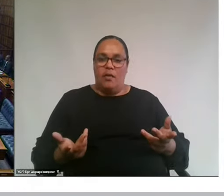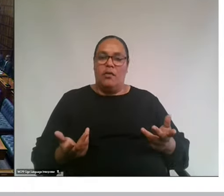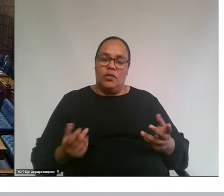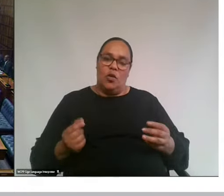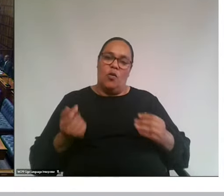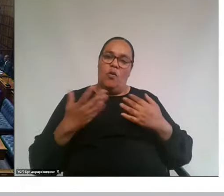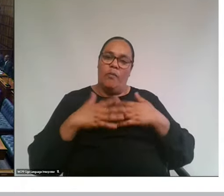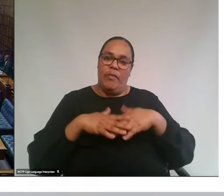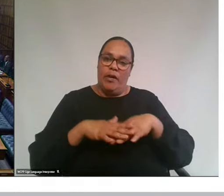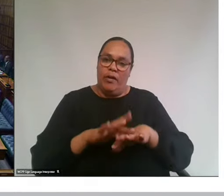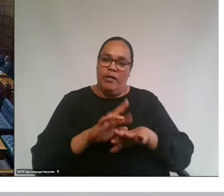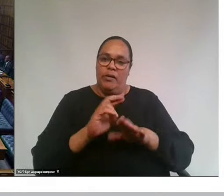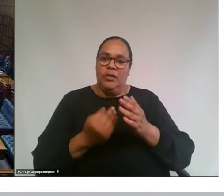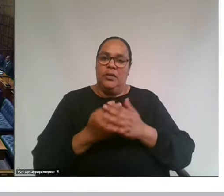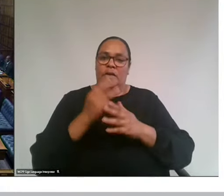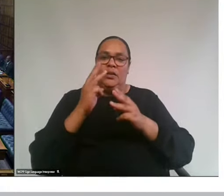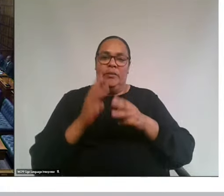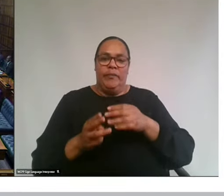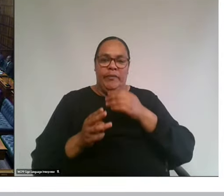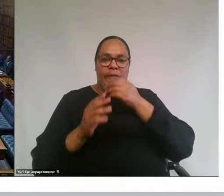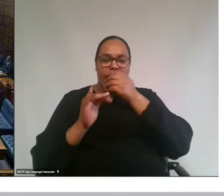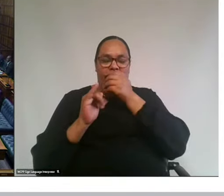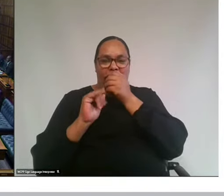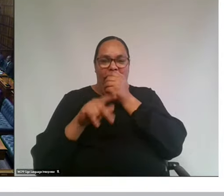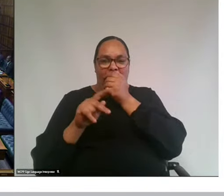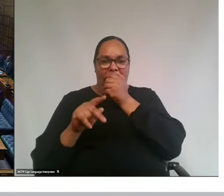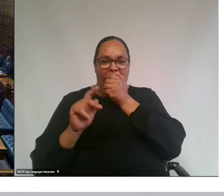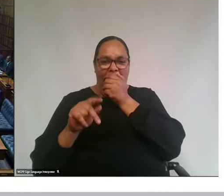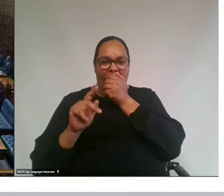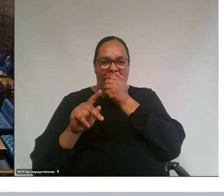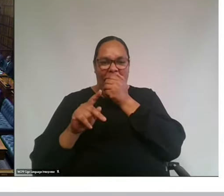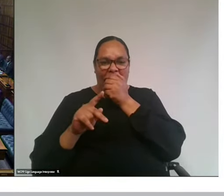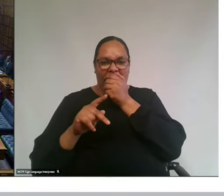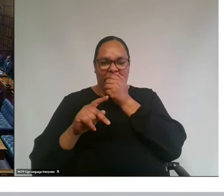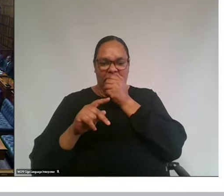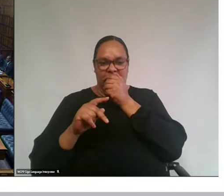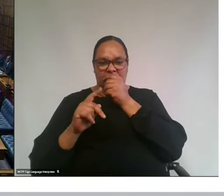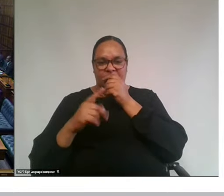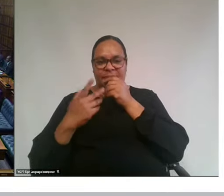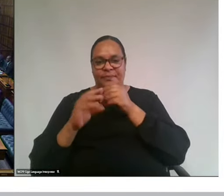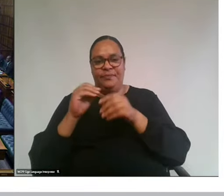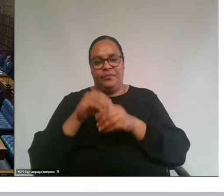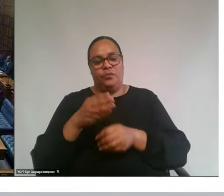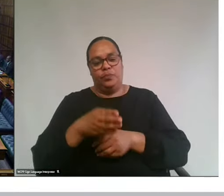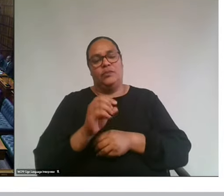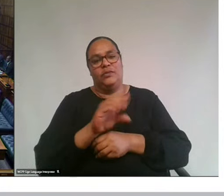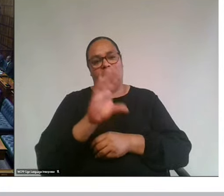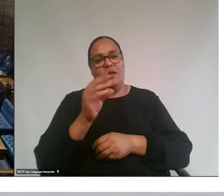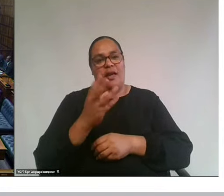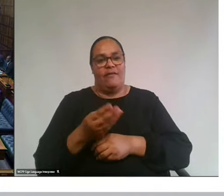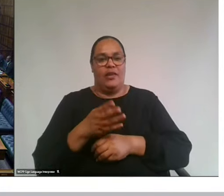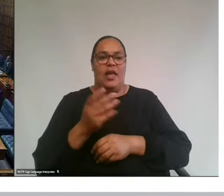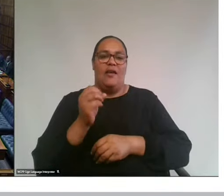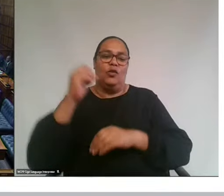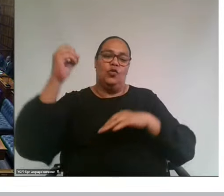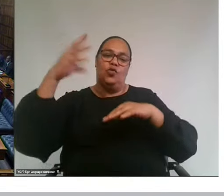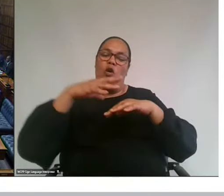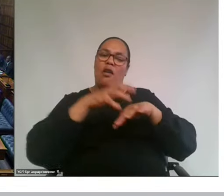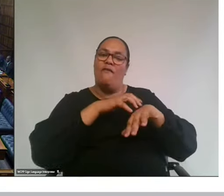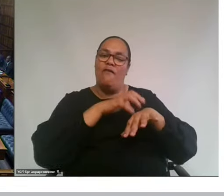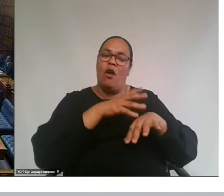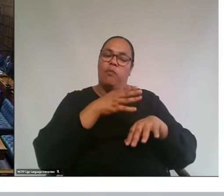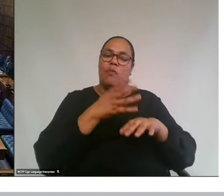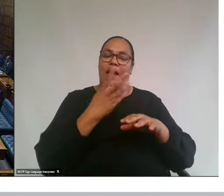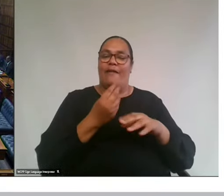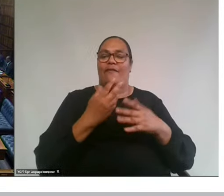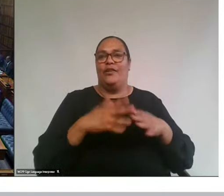mainstream Renewable Power is an IP developer and operator already in South Africa so they have some solar farms in South Africa